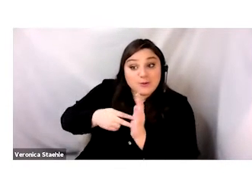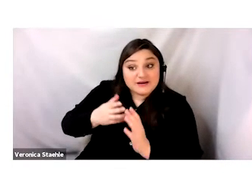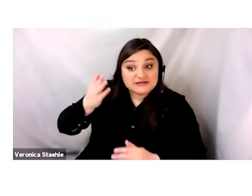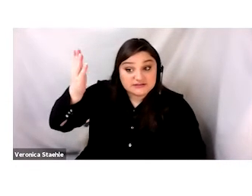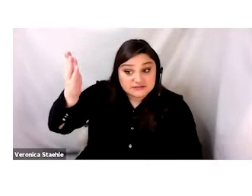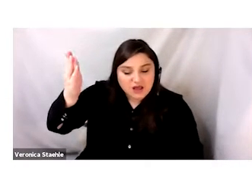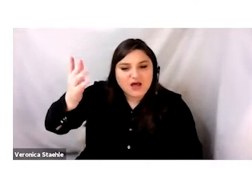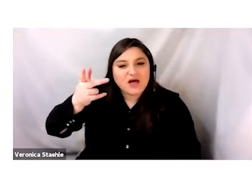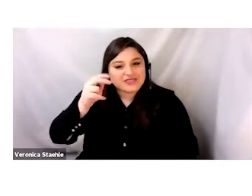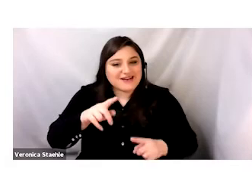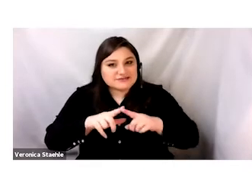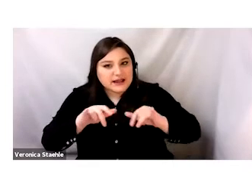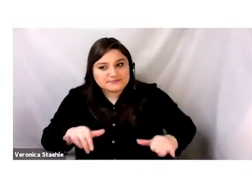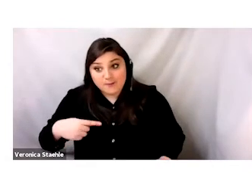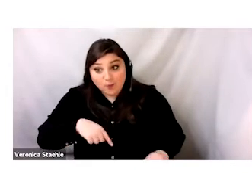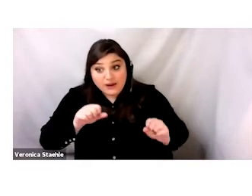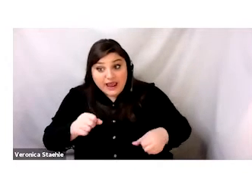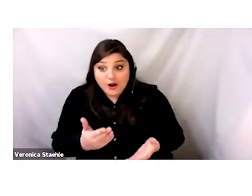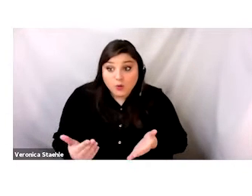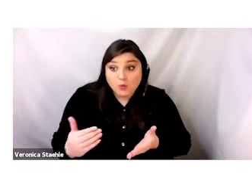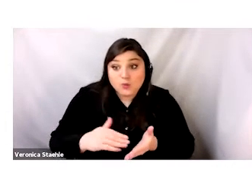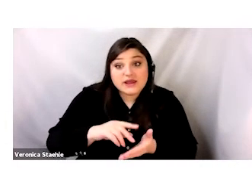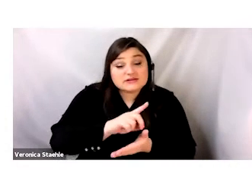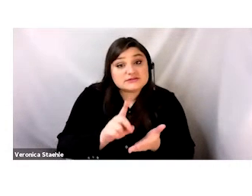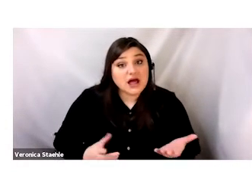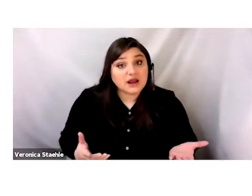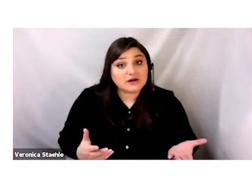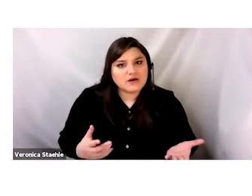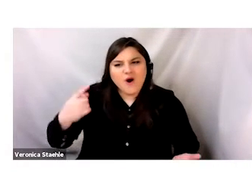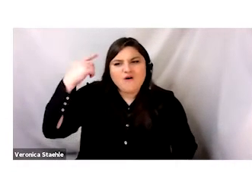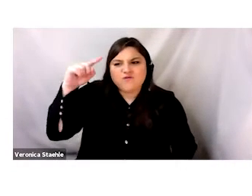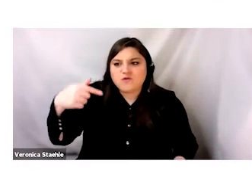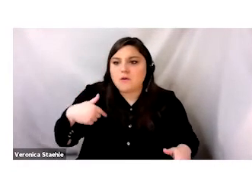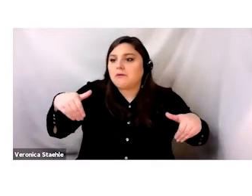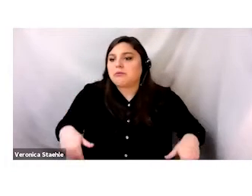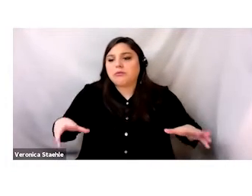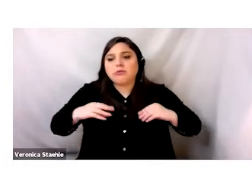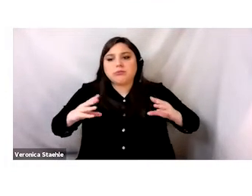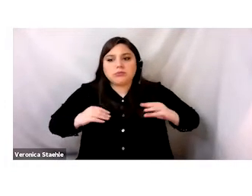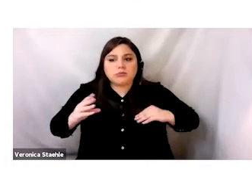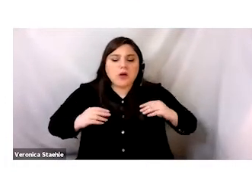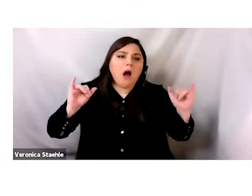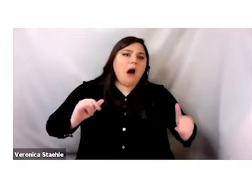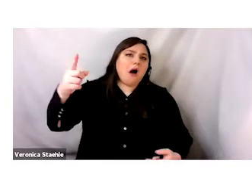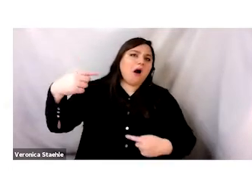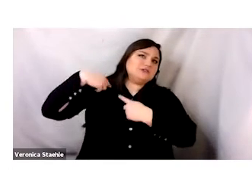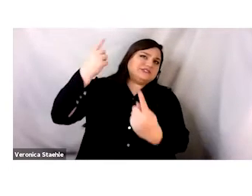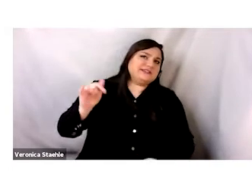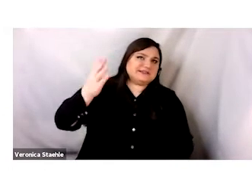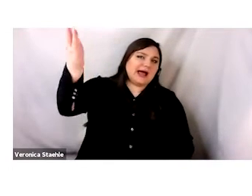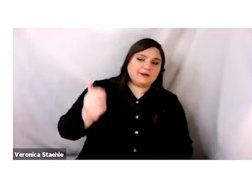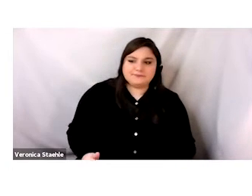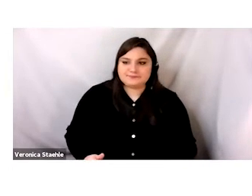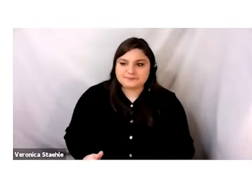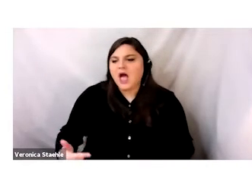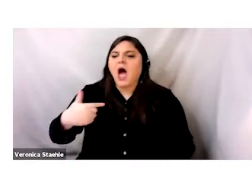redesigned. We do not have to just live through life passively and say, well, it's always been that way. I don't personally subscribe to that. That's